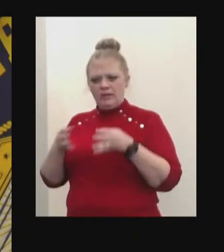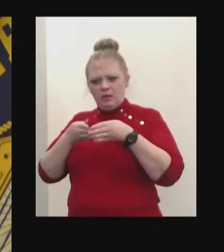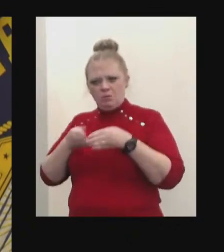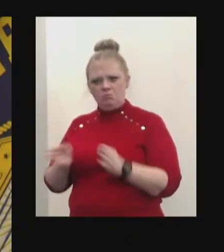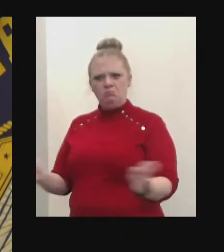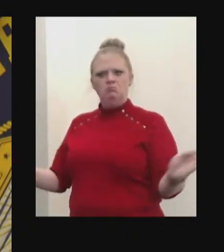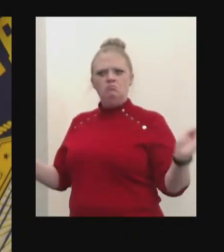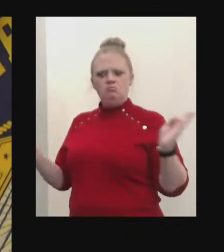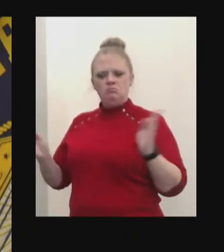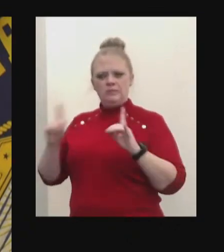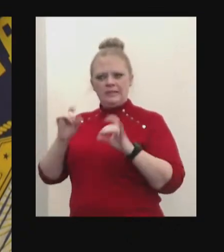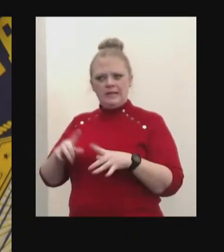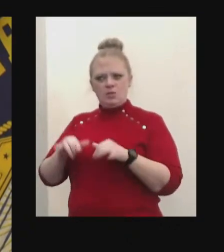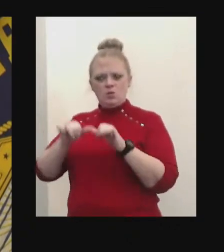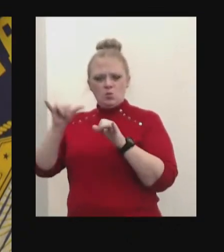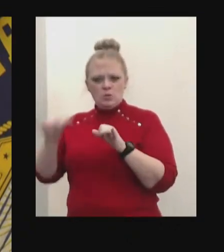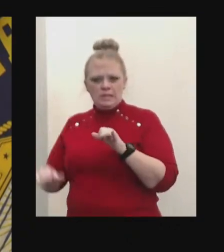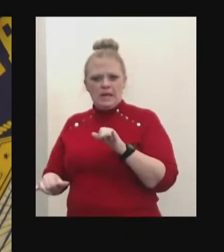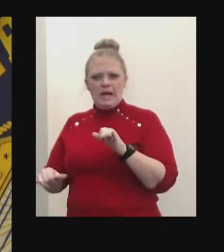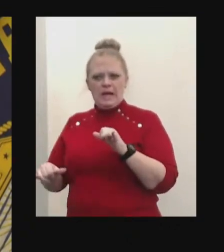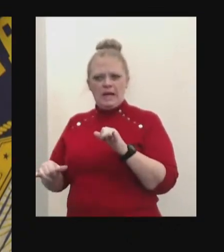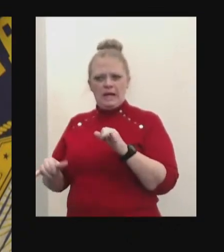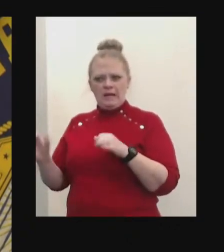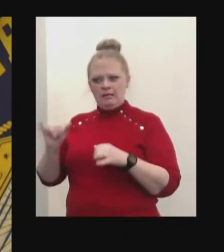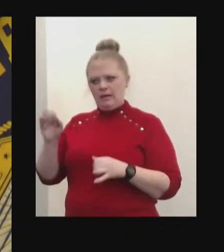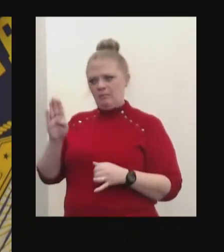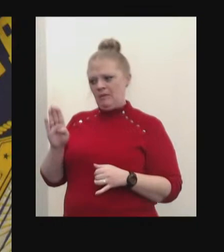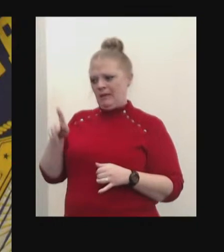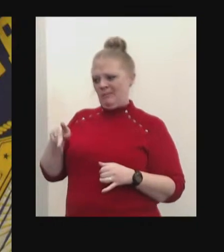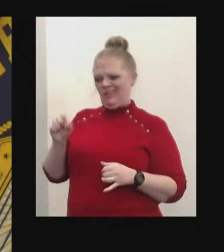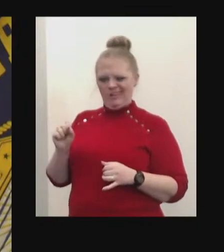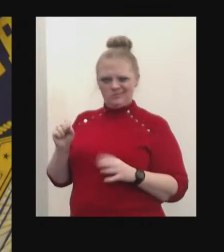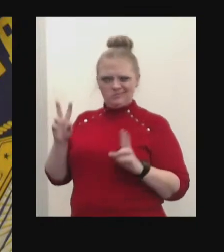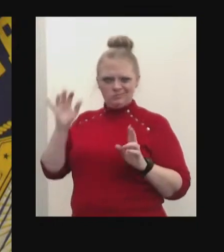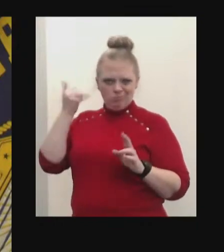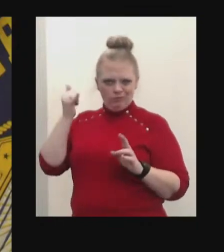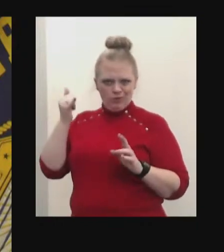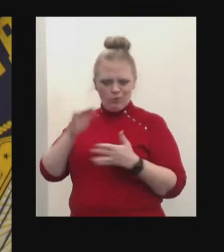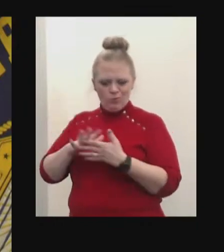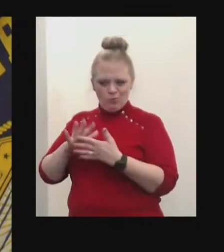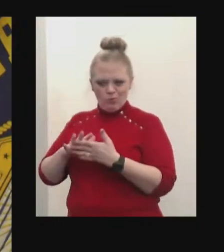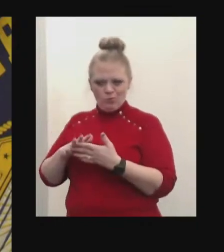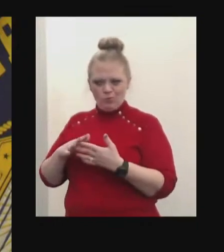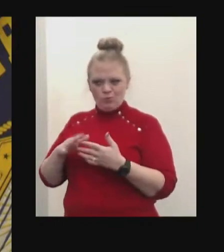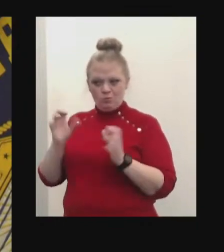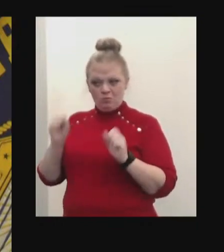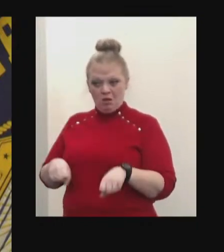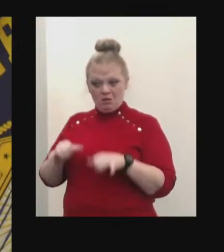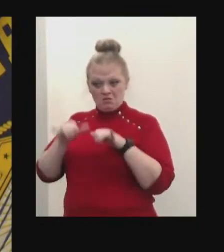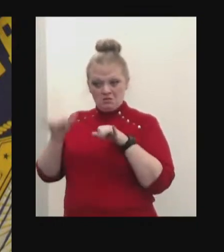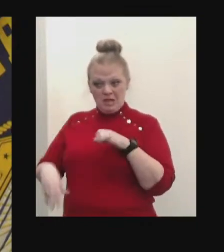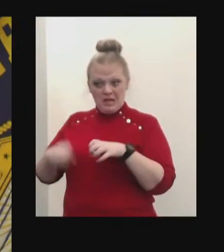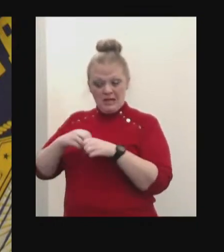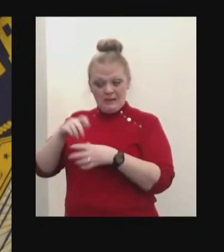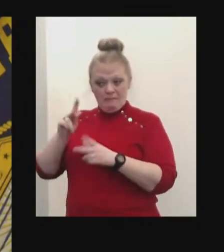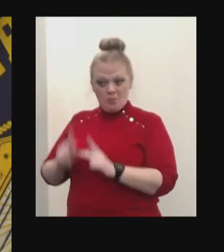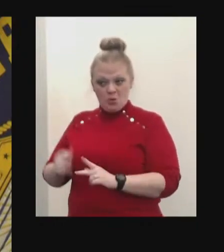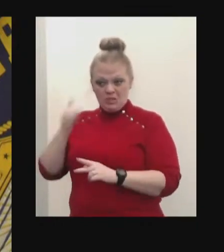for school districts like BPS will be able to stay in person even if cases rise?